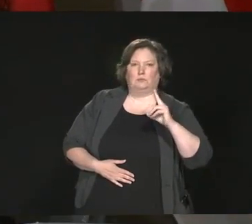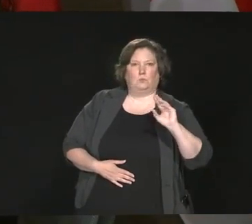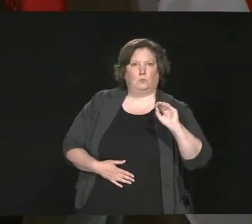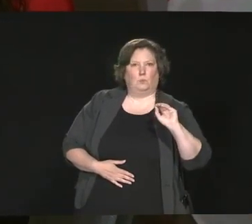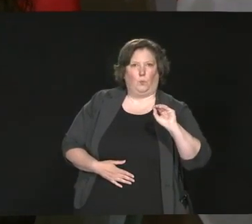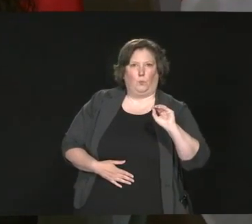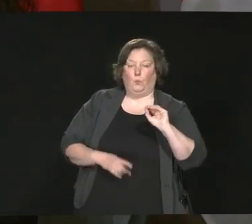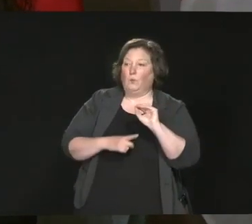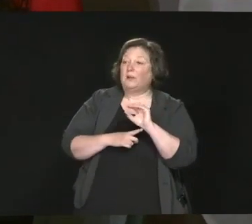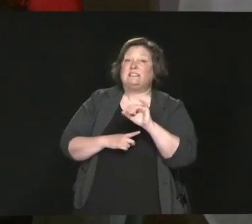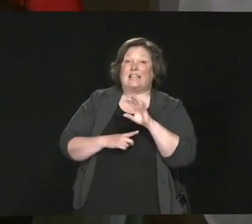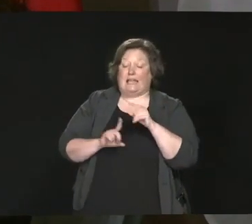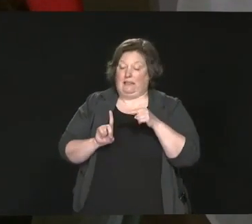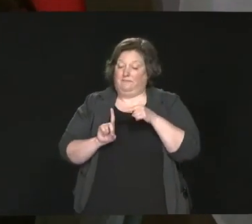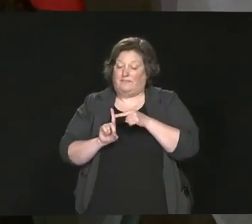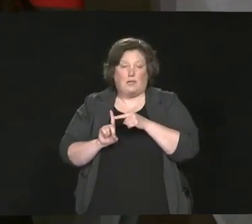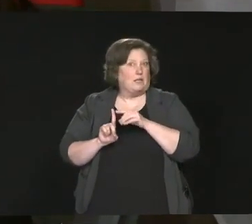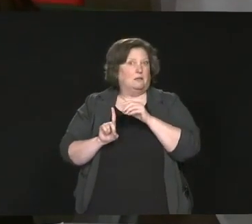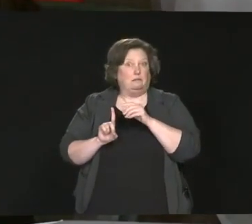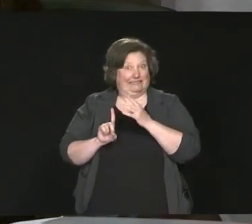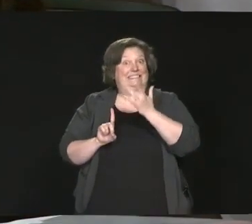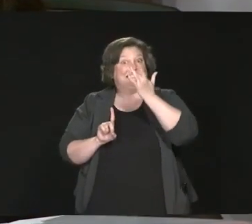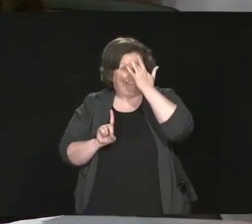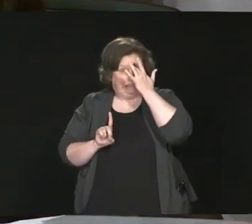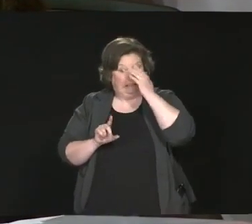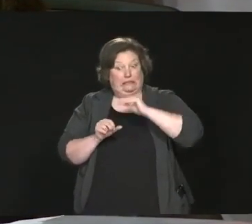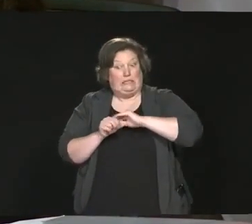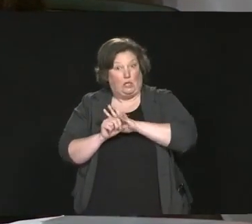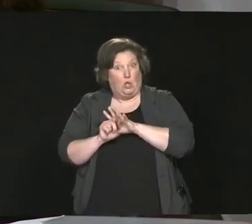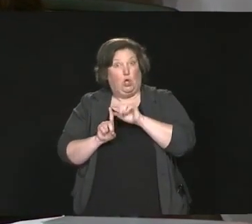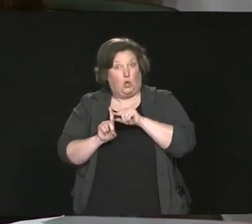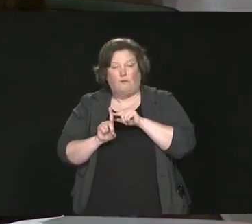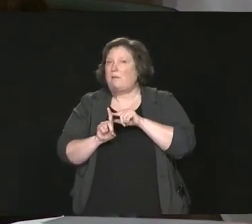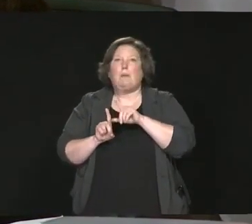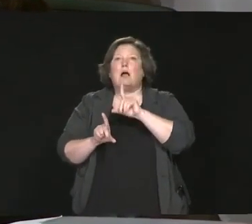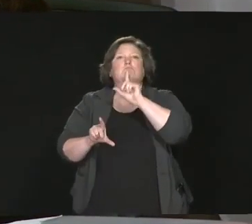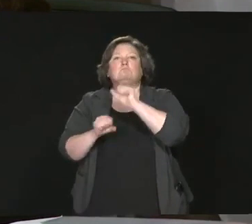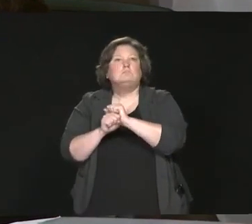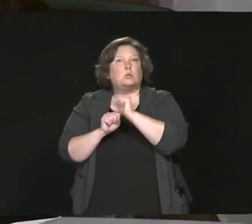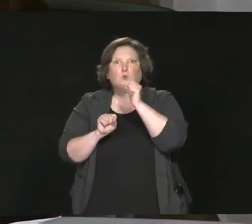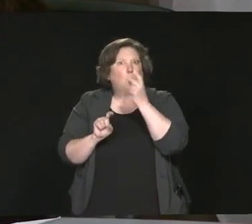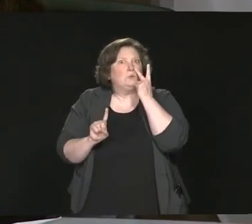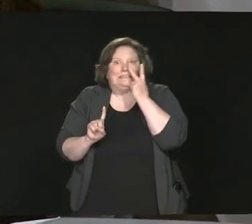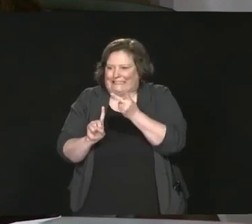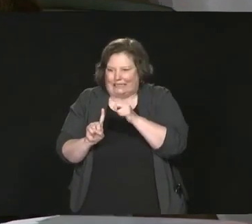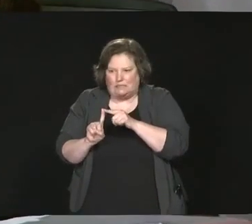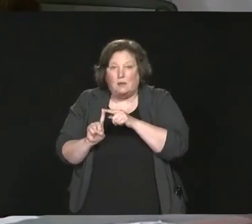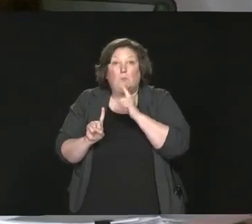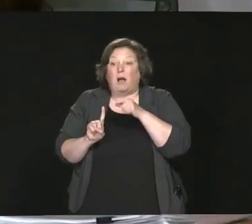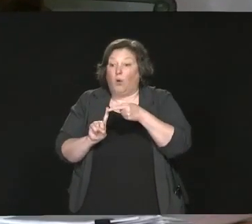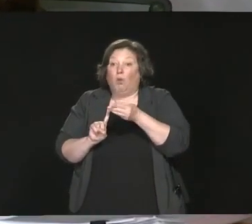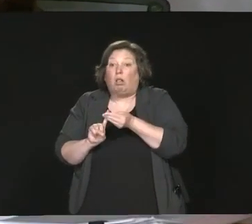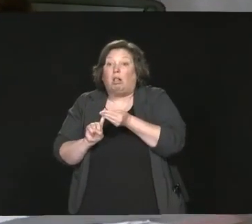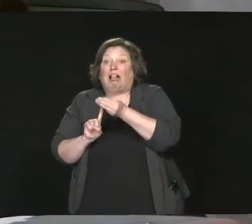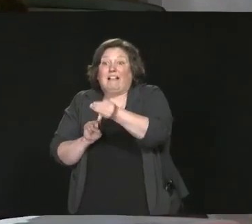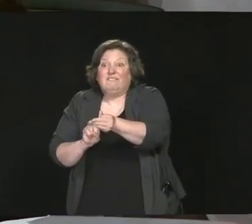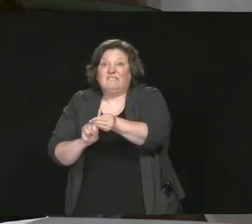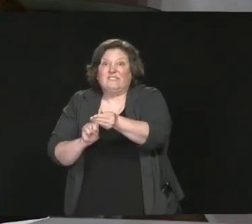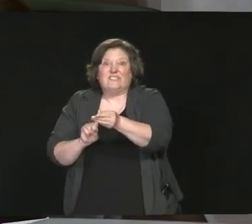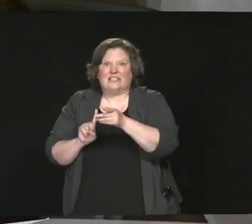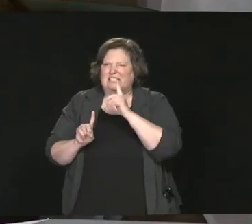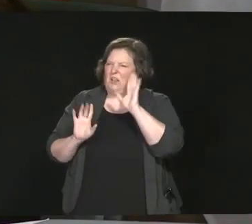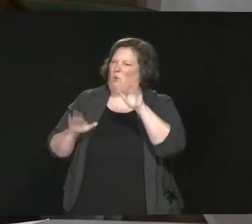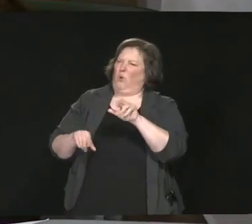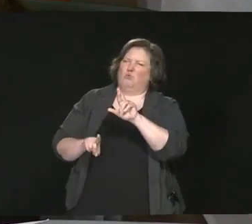was very rare. And about an hour ago, they have come out and walked that back. I would like your opinion on